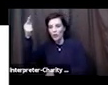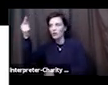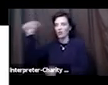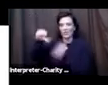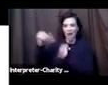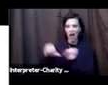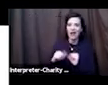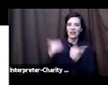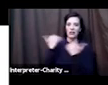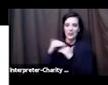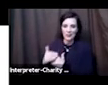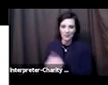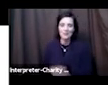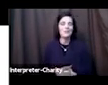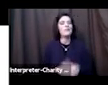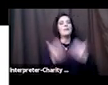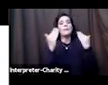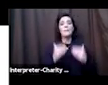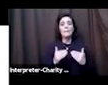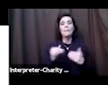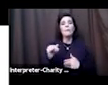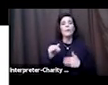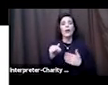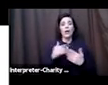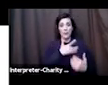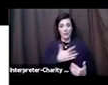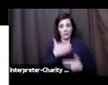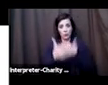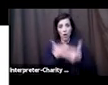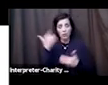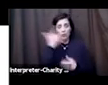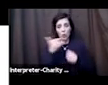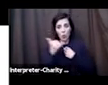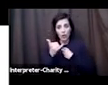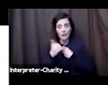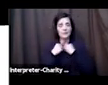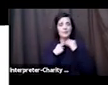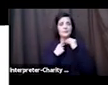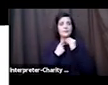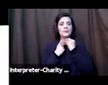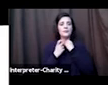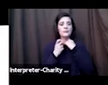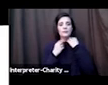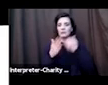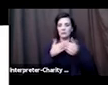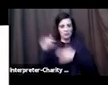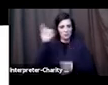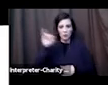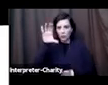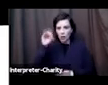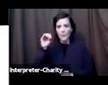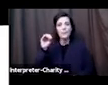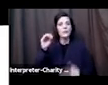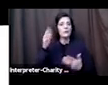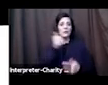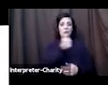there's always those variations, but the typical process and the basic steps, regardless of the insurance company, whether it's a